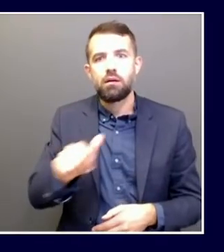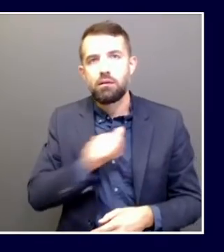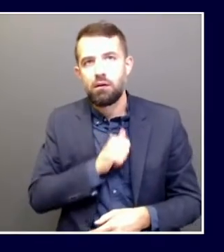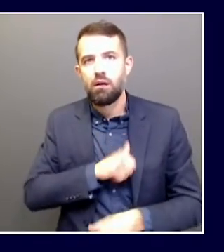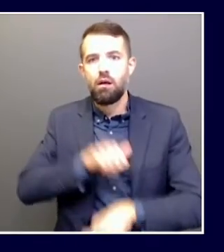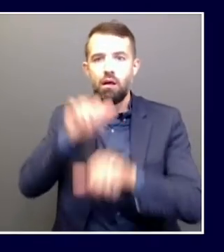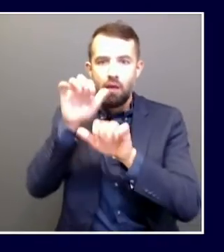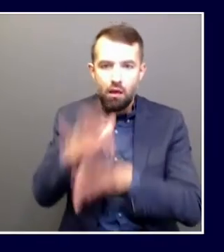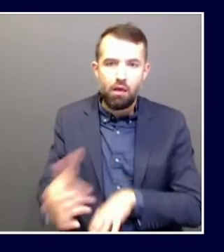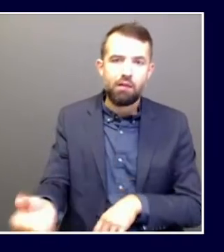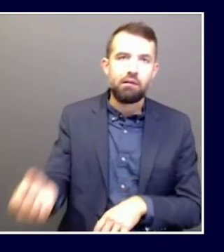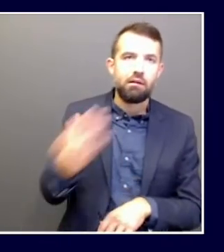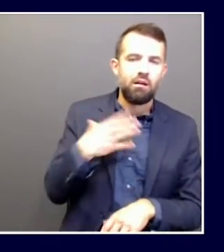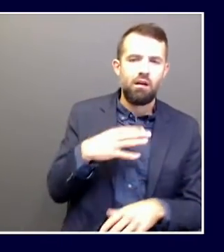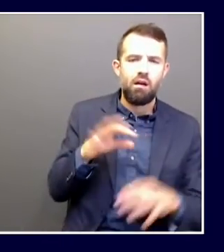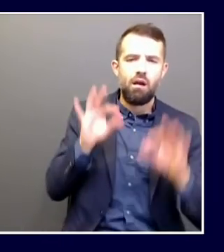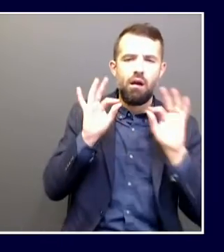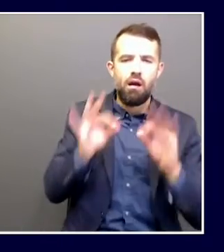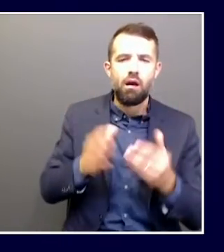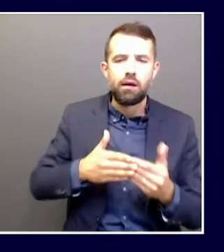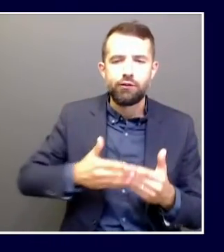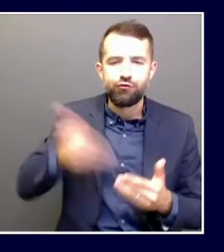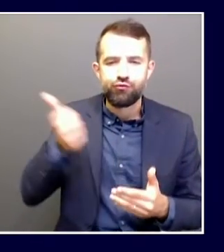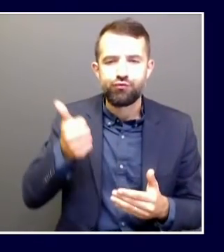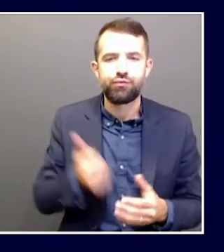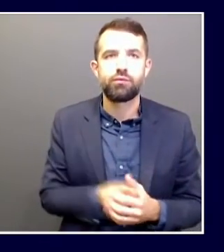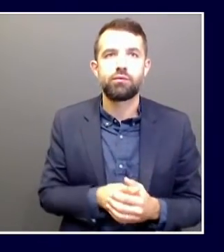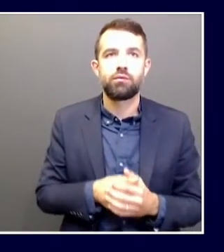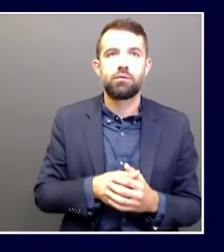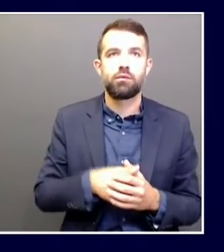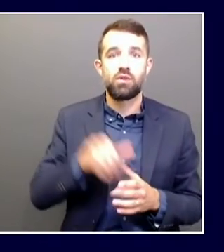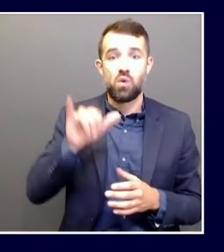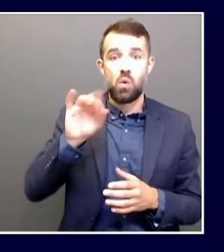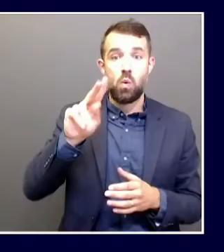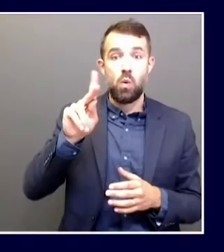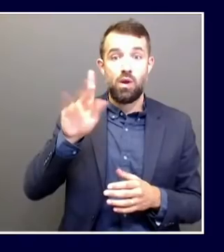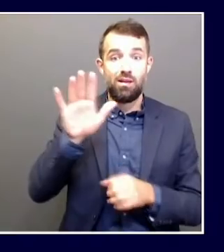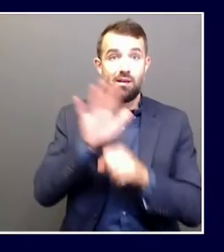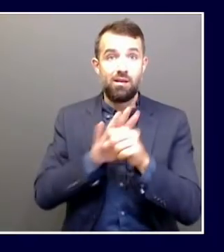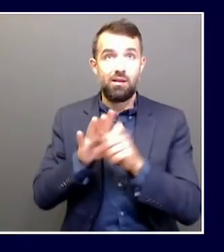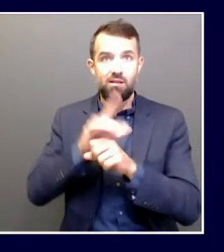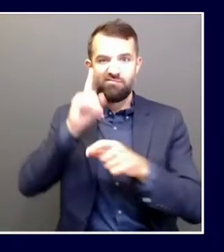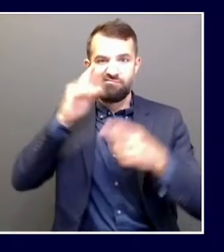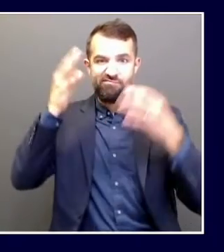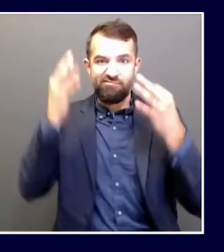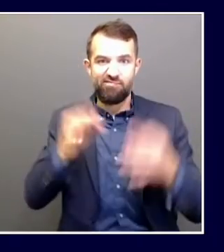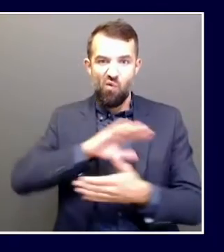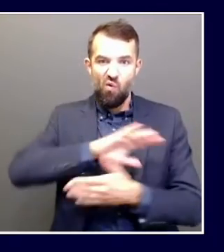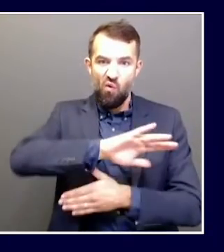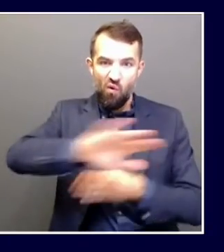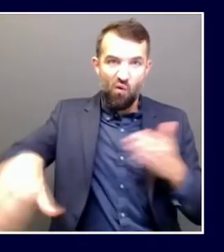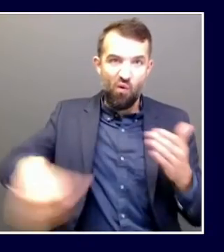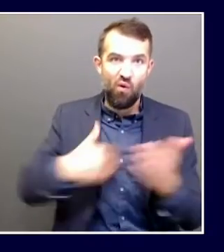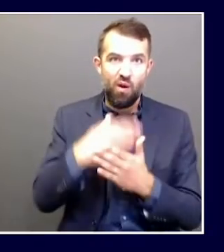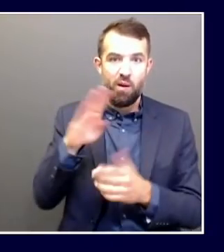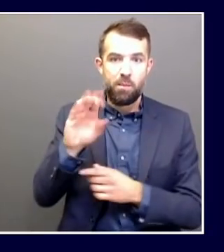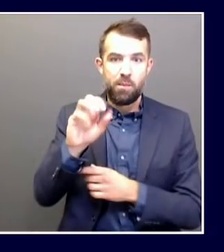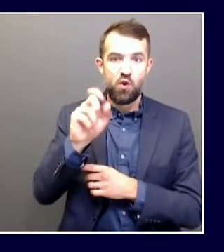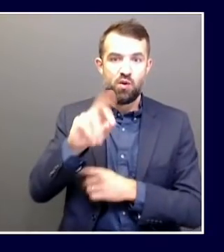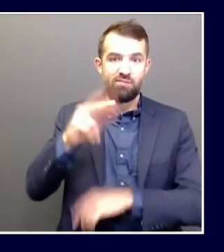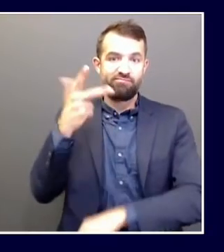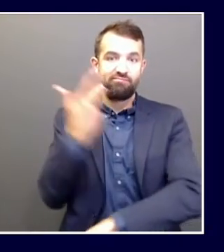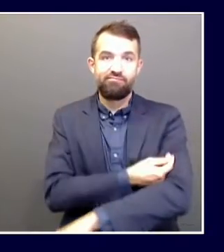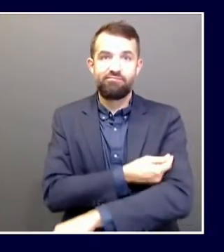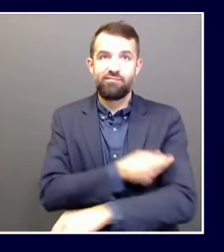to use Schedulo for all of their scheduling for boosters because of that improvement. The other thing that changed fundamentally,